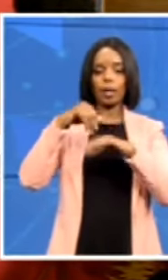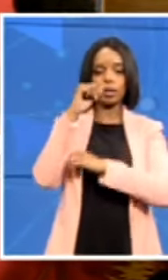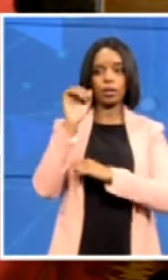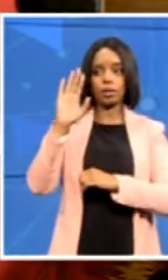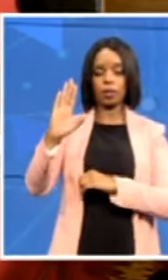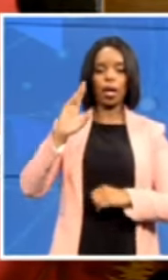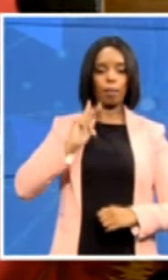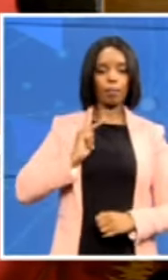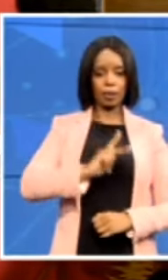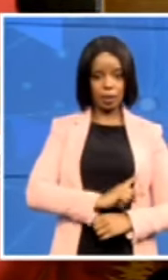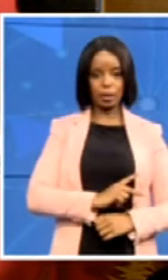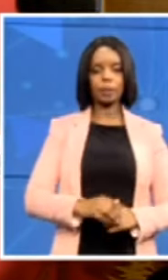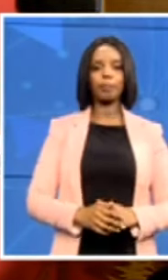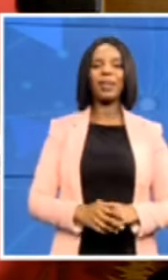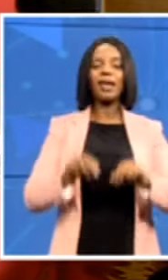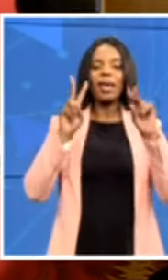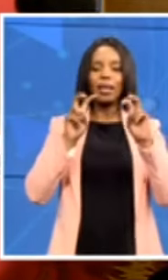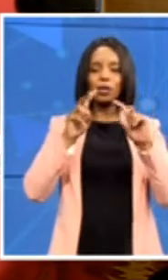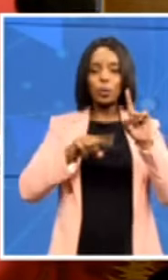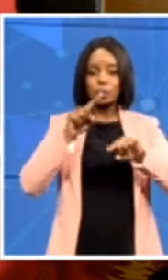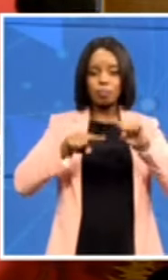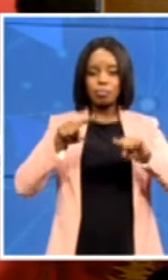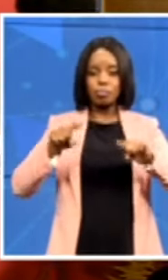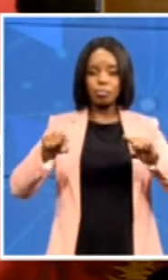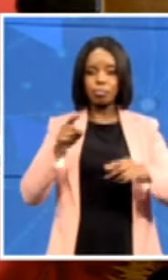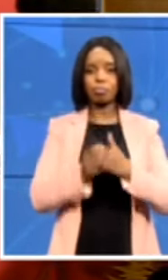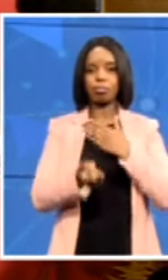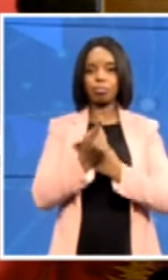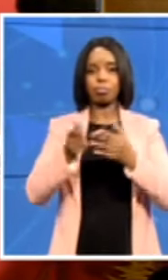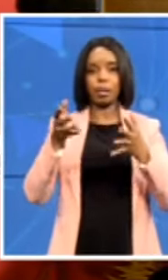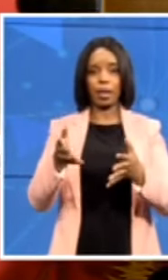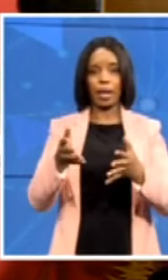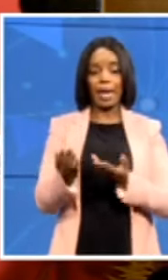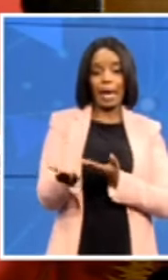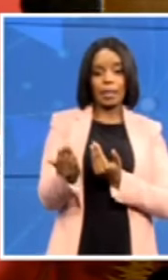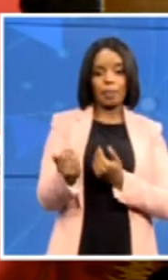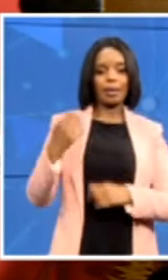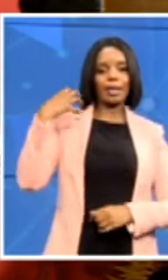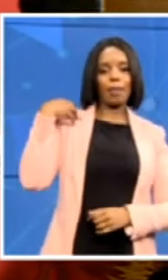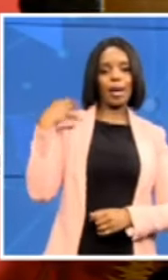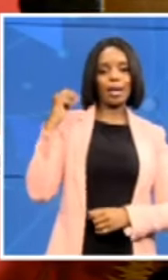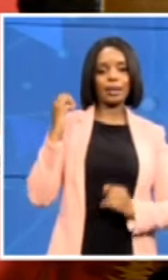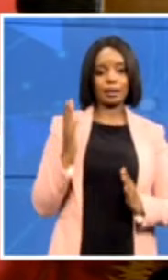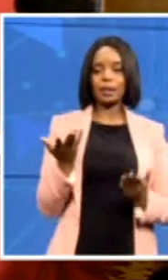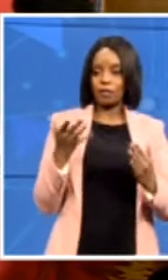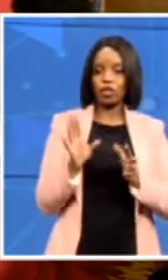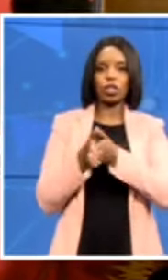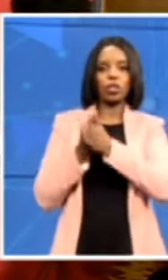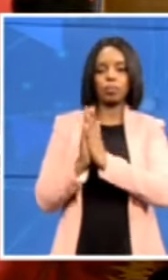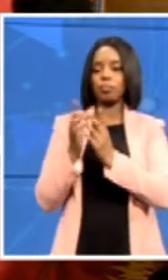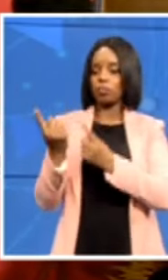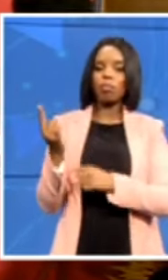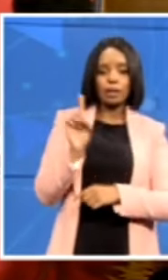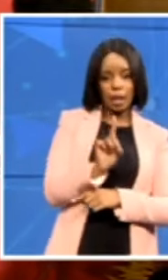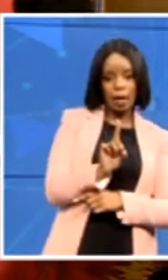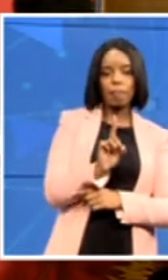the respective ministers will therefore be invited to come and be part of a presser to give details to that they are responsible